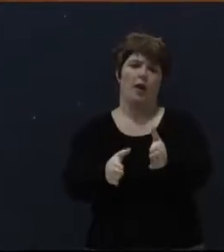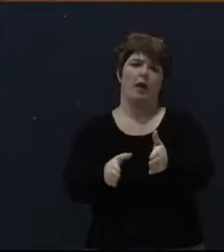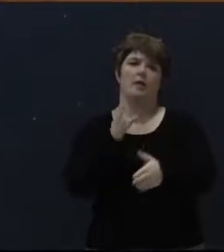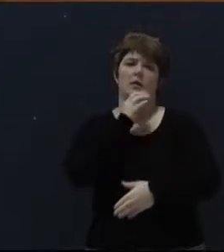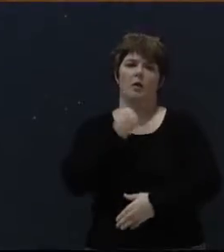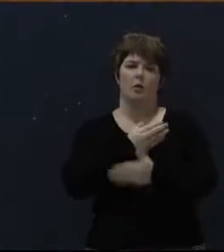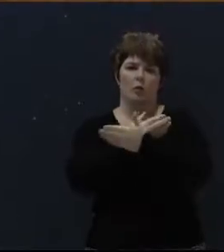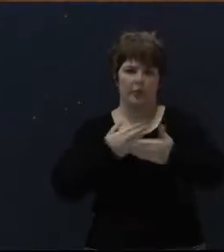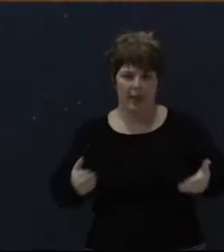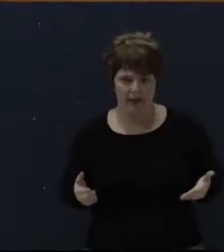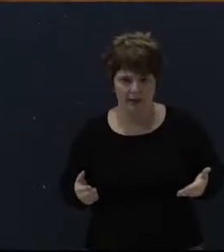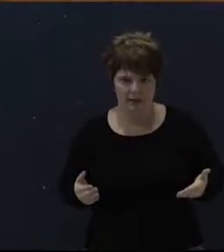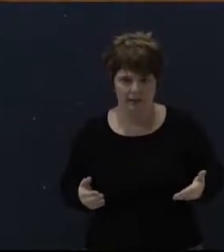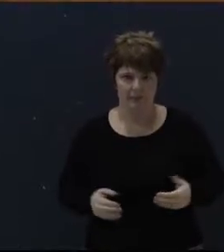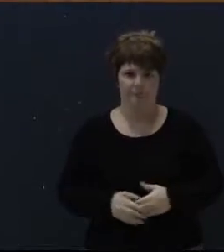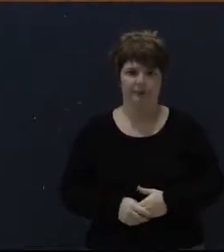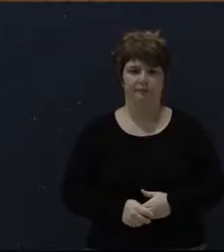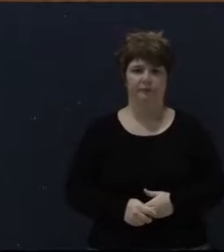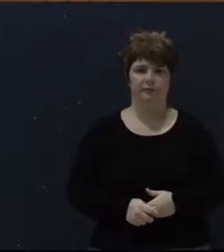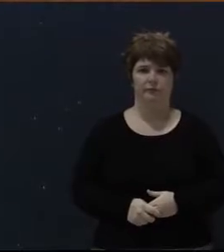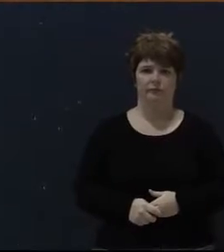stuff.